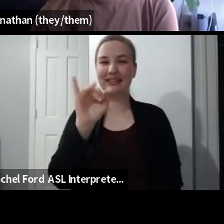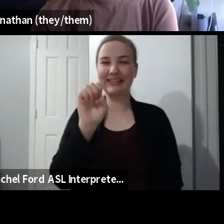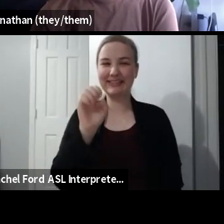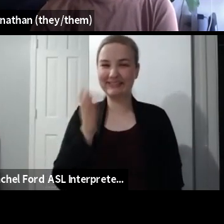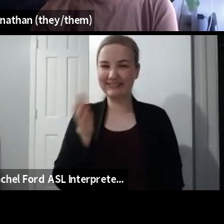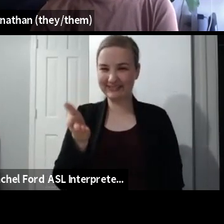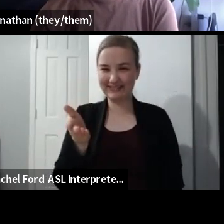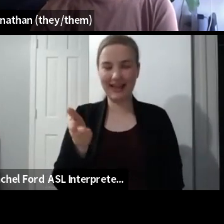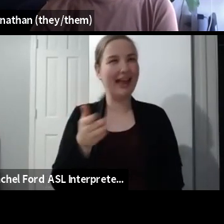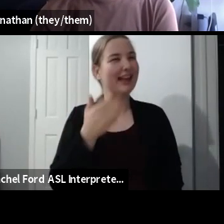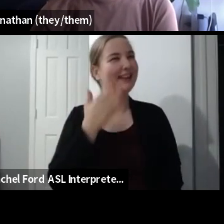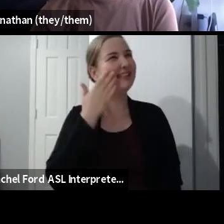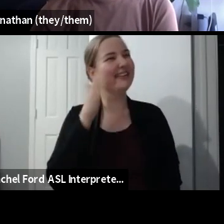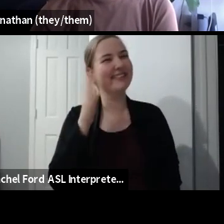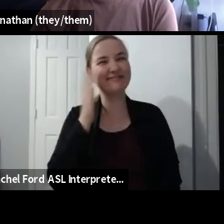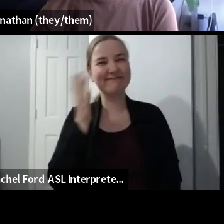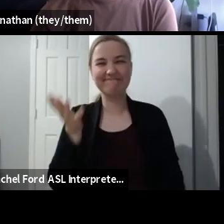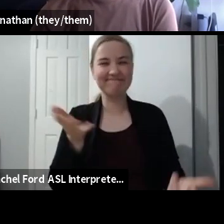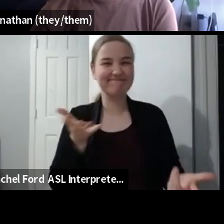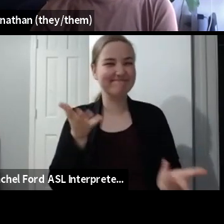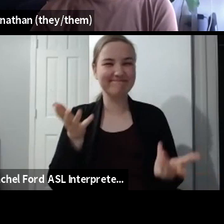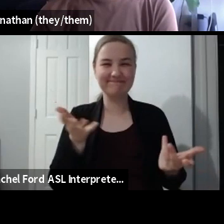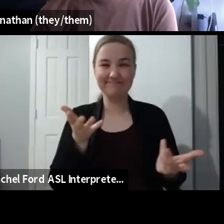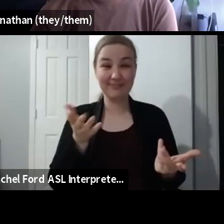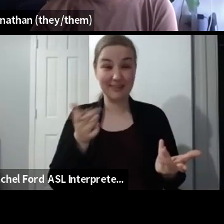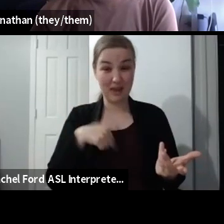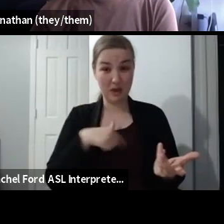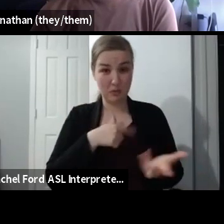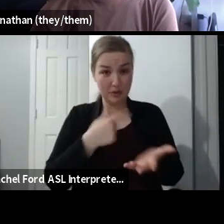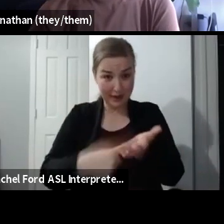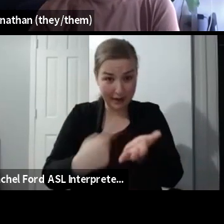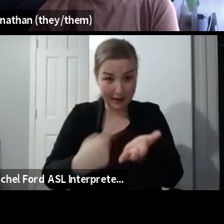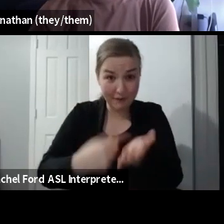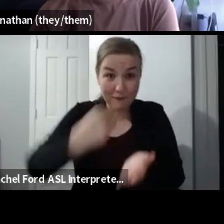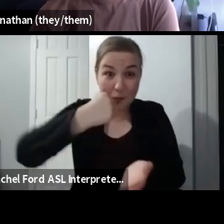I don't know. I mean, are we talking about food?